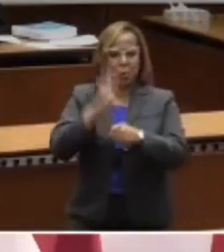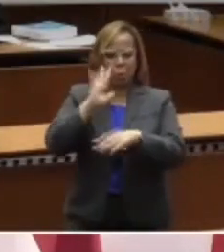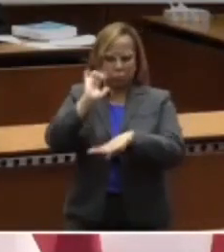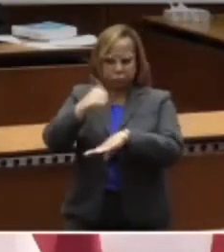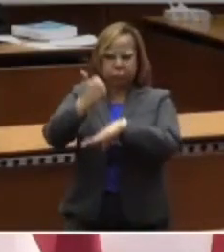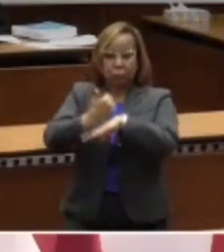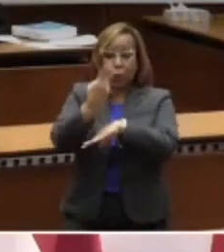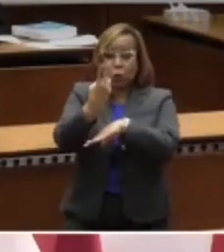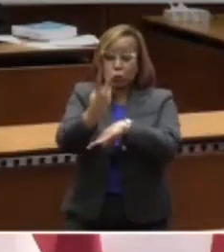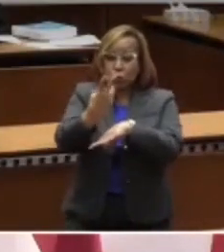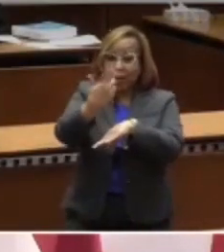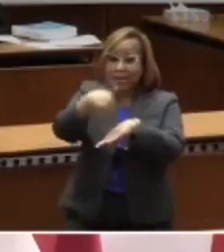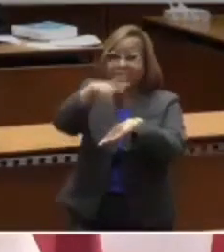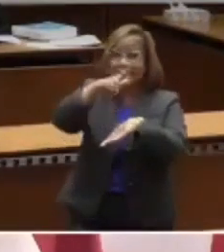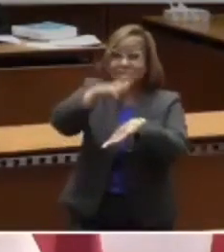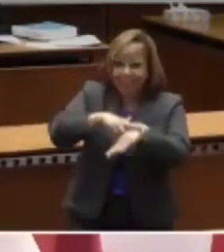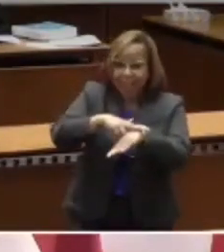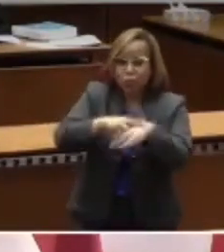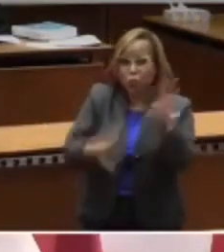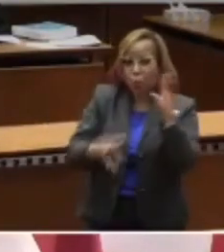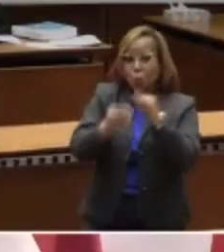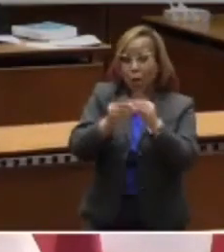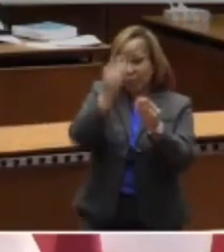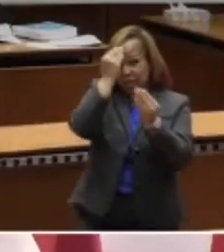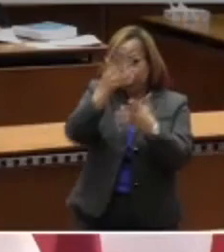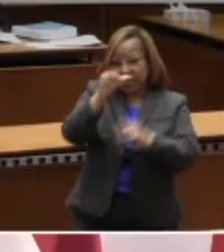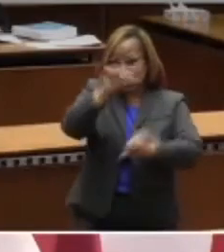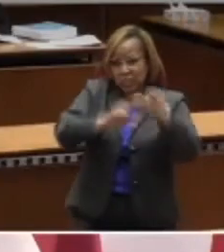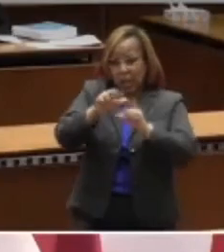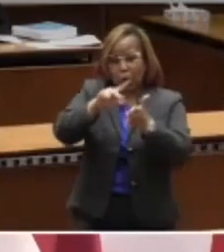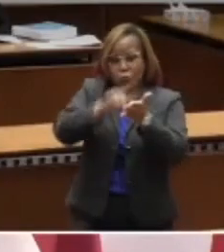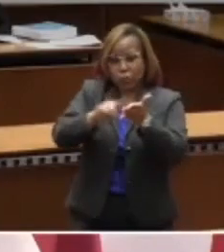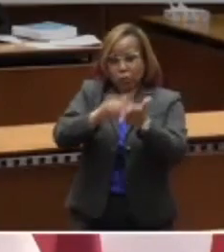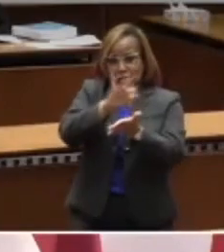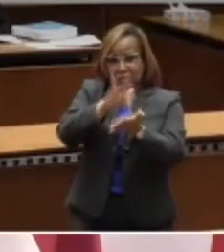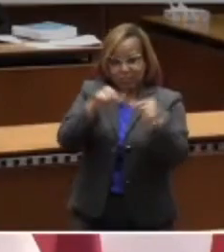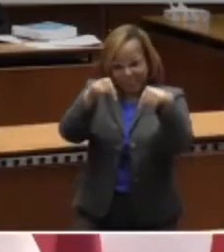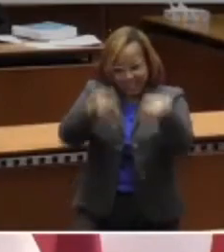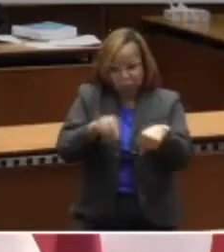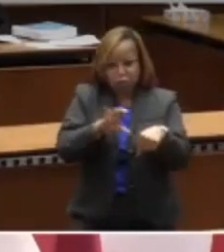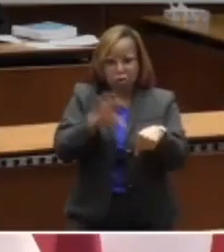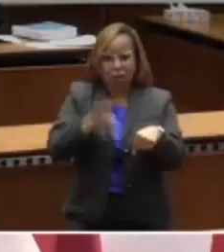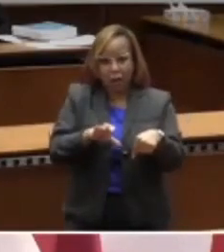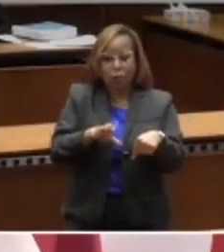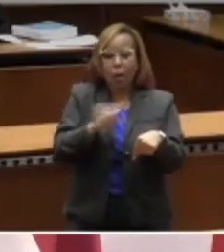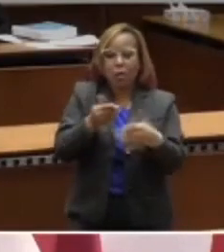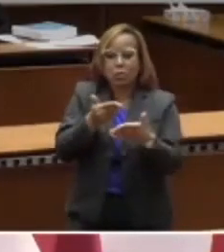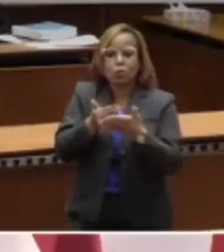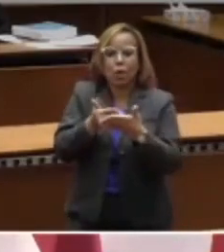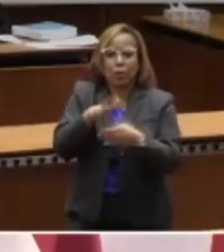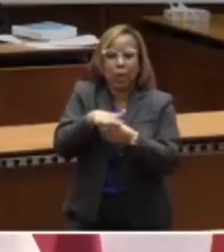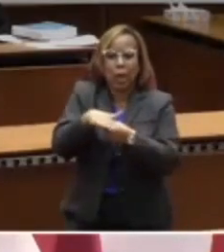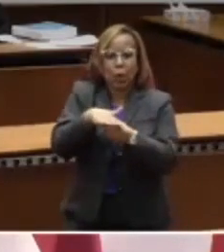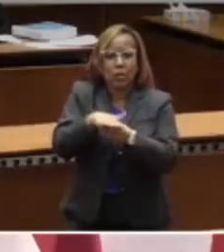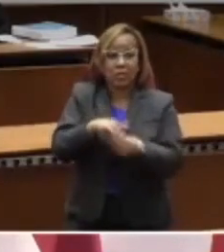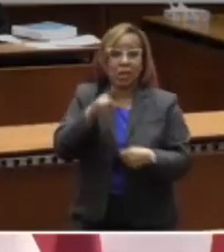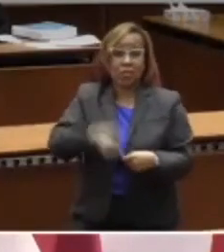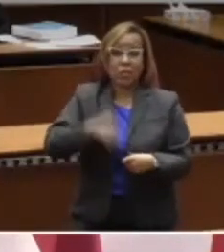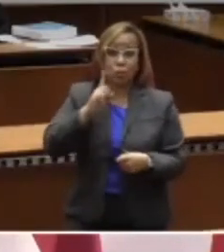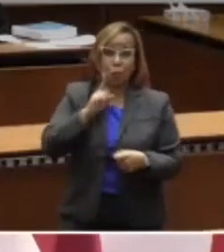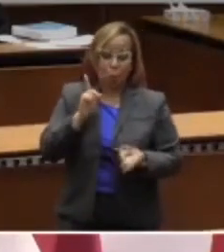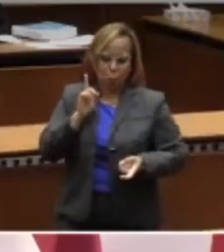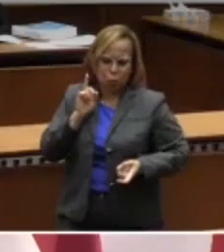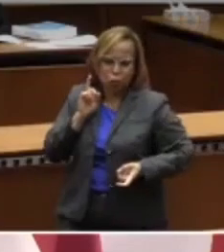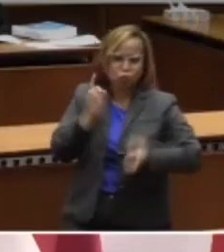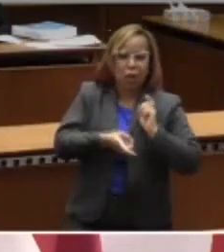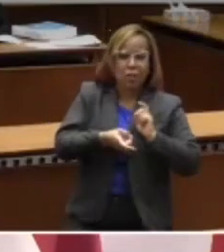2 national quantum information science research centers in Chicago and the surrounding area. This will